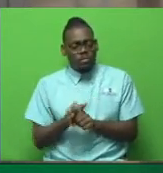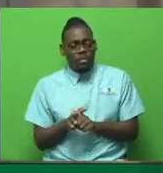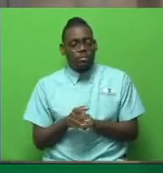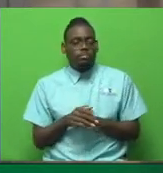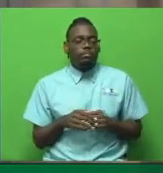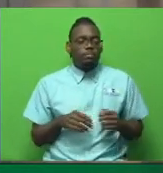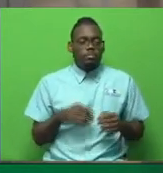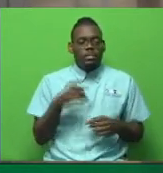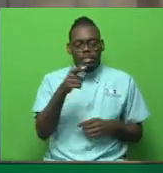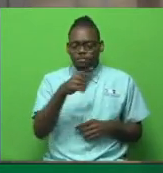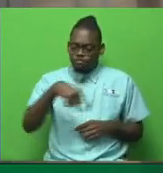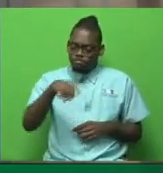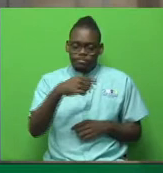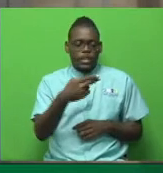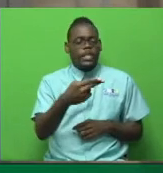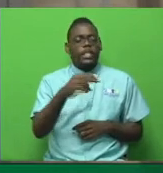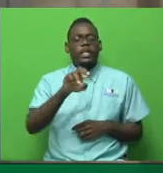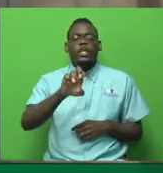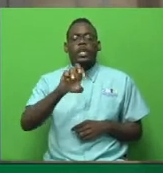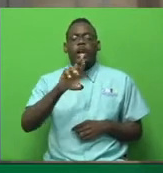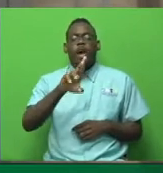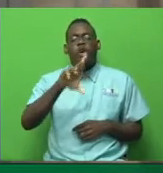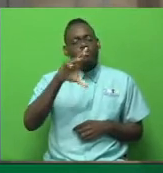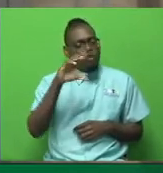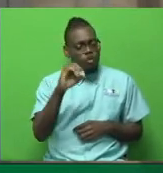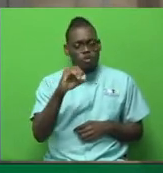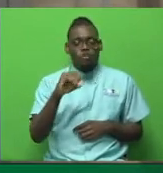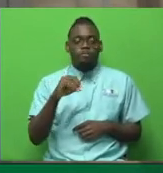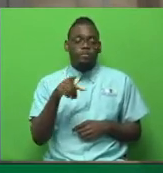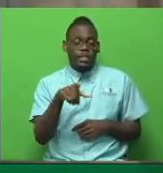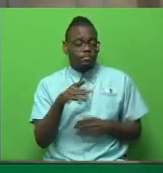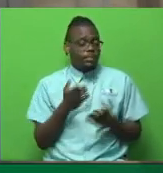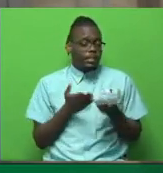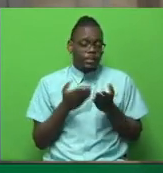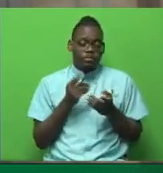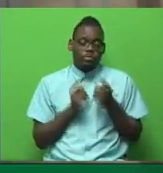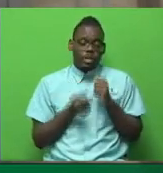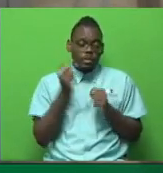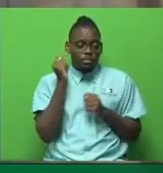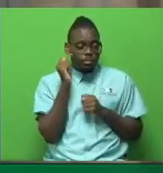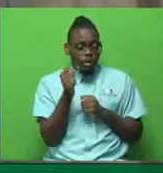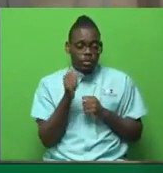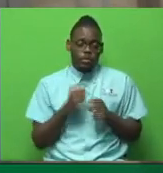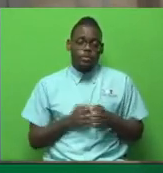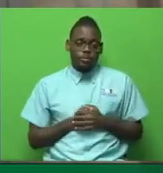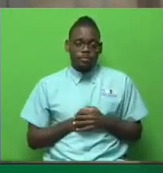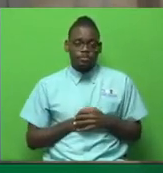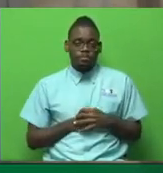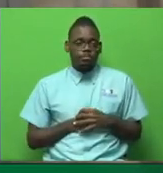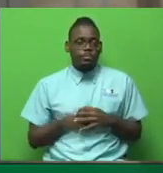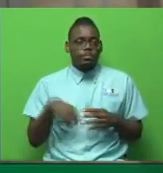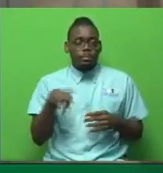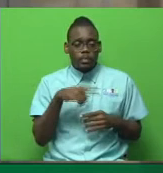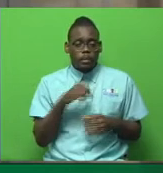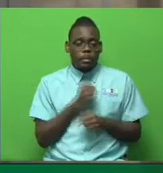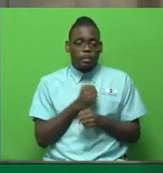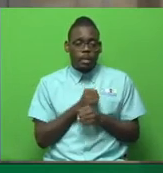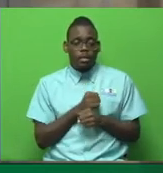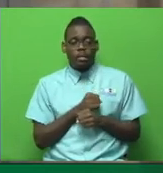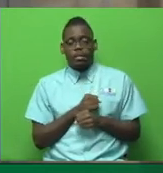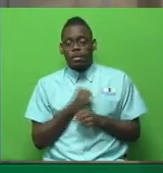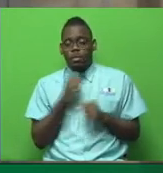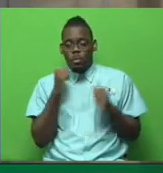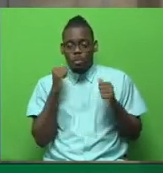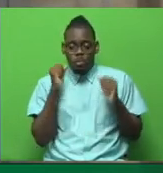Heroes serving Trinidad and Tobago in our nation's supermarkets drug stores Maxis